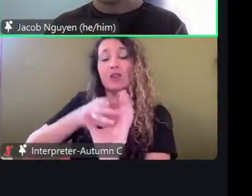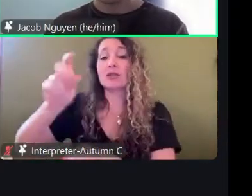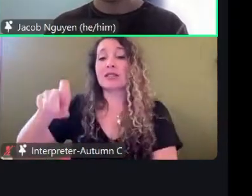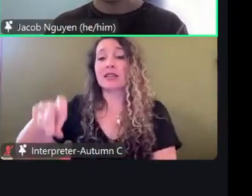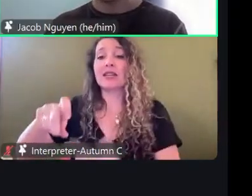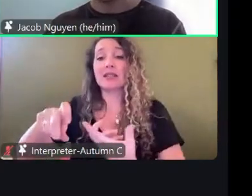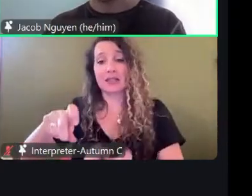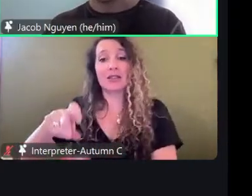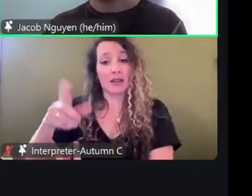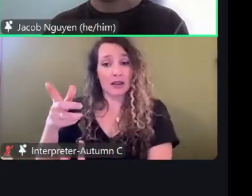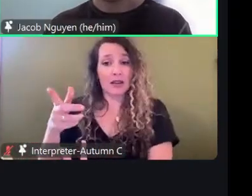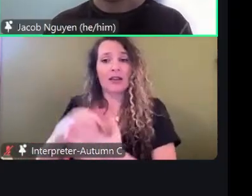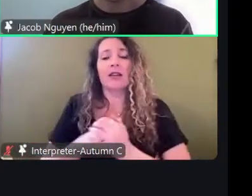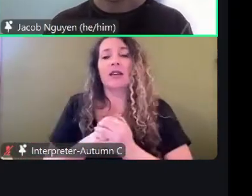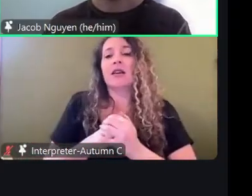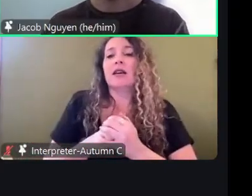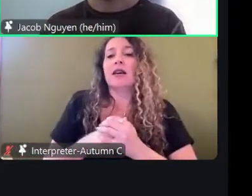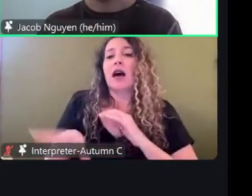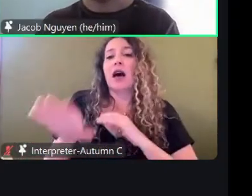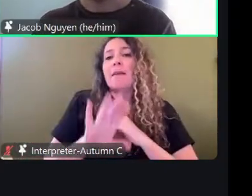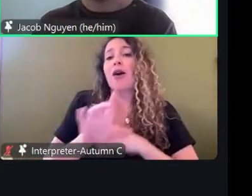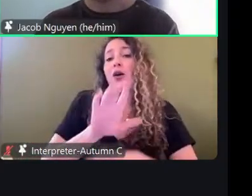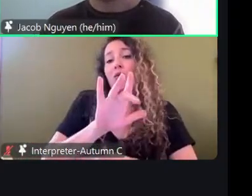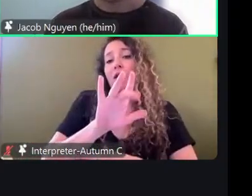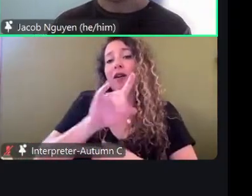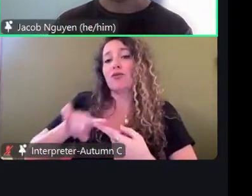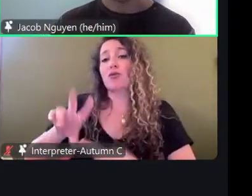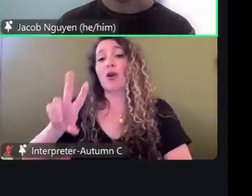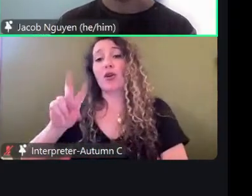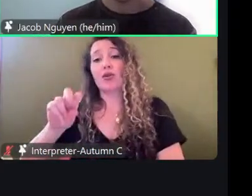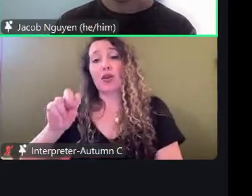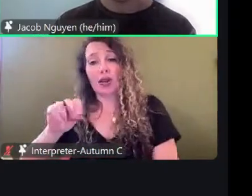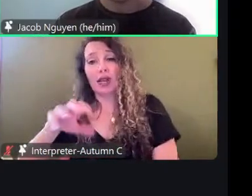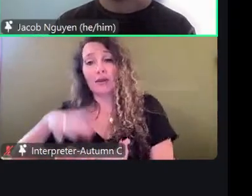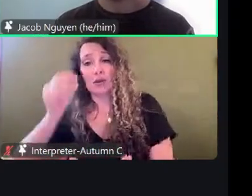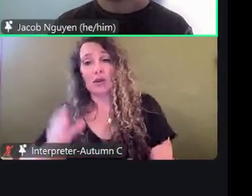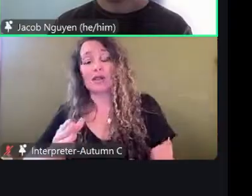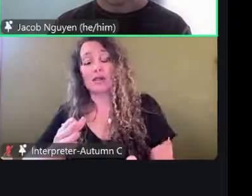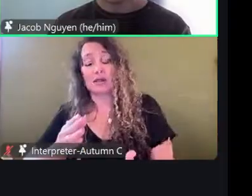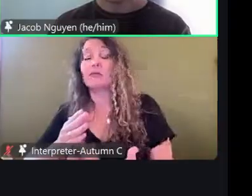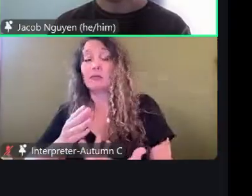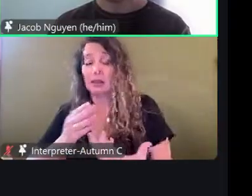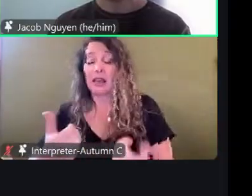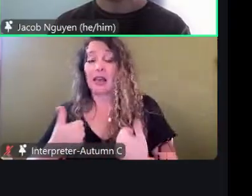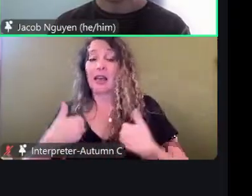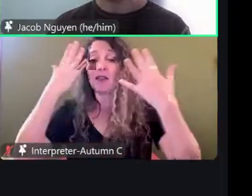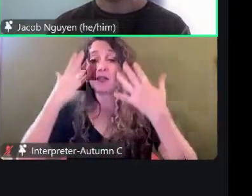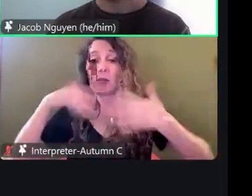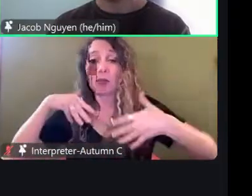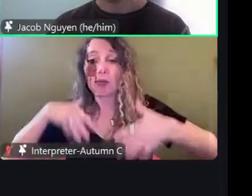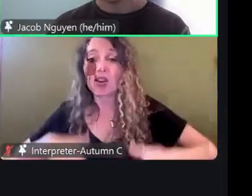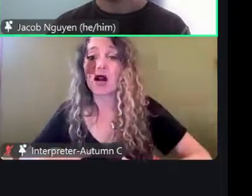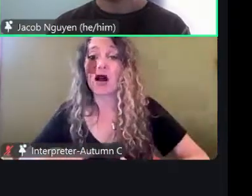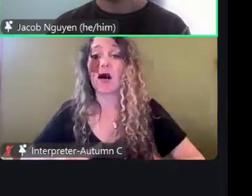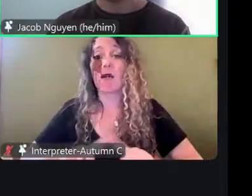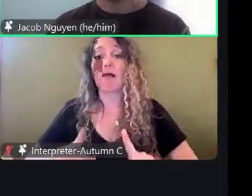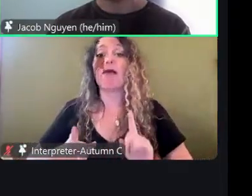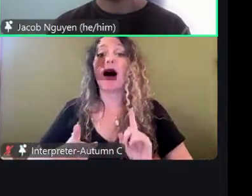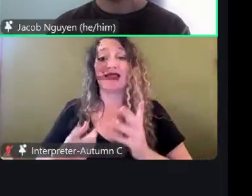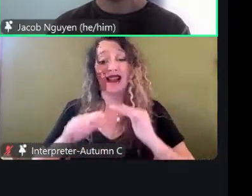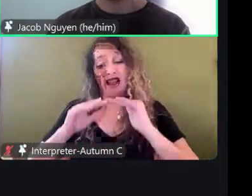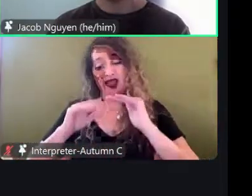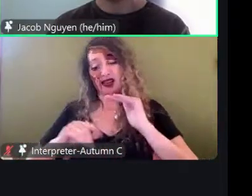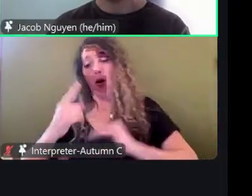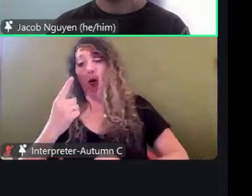populations. Approximately 25 to 30% of students meet depression criteria, yet less than 1% disclose having